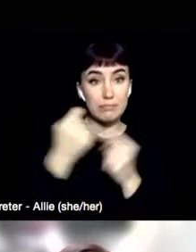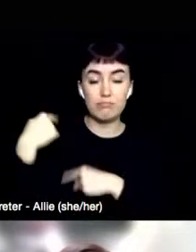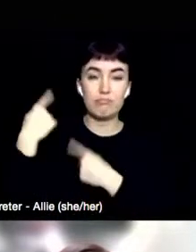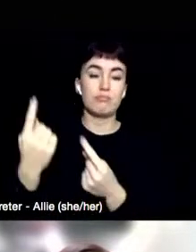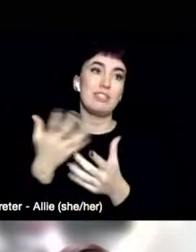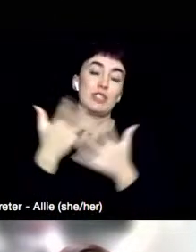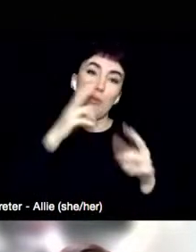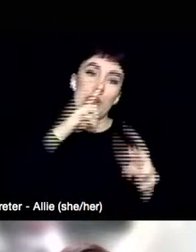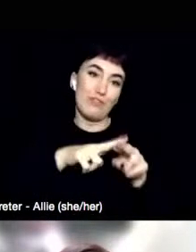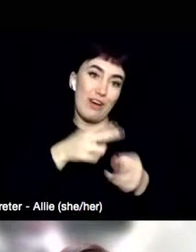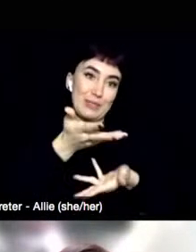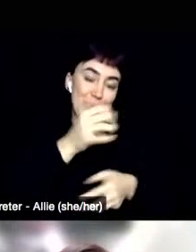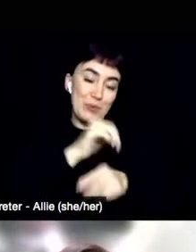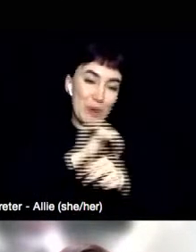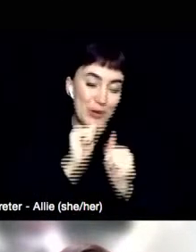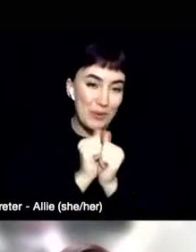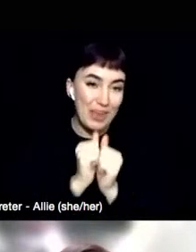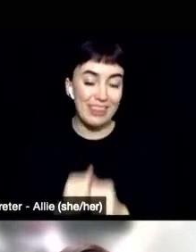fun to work with.